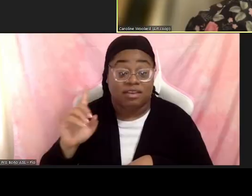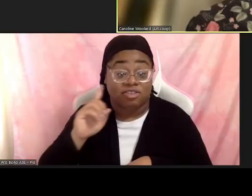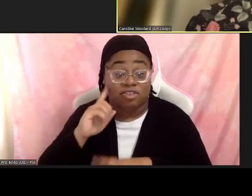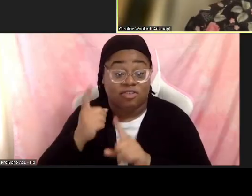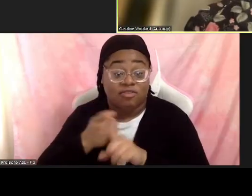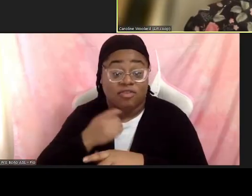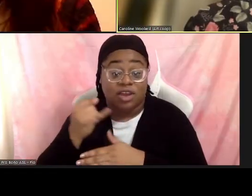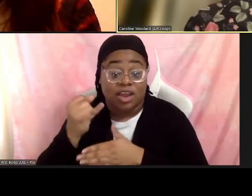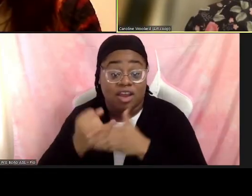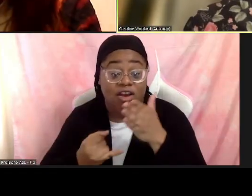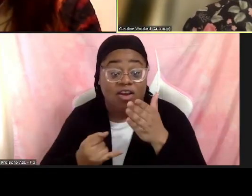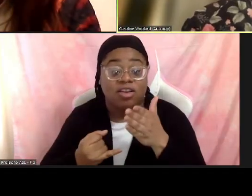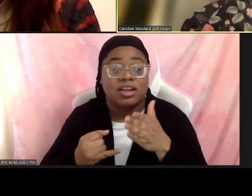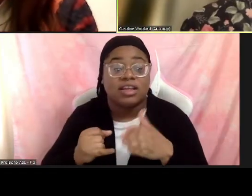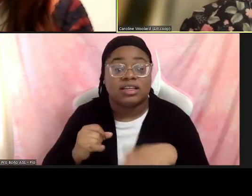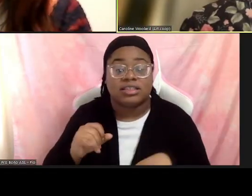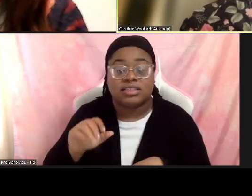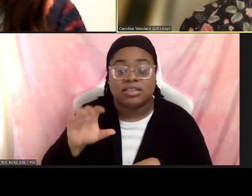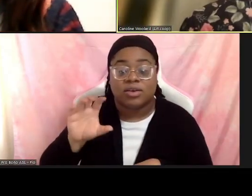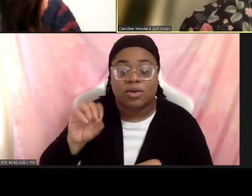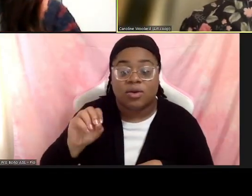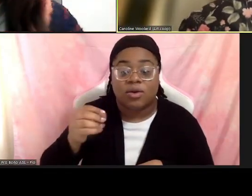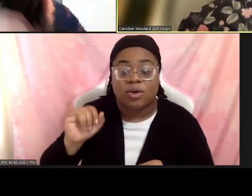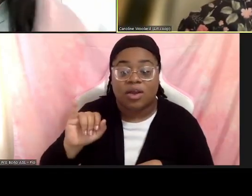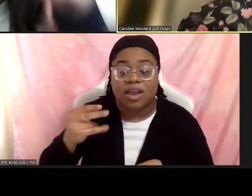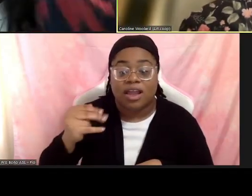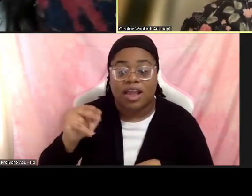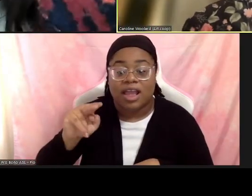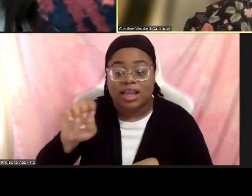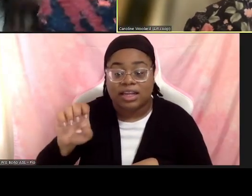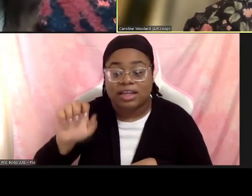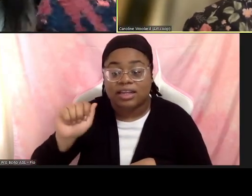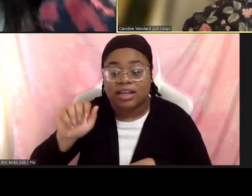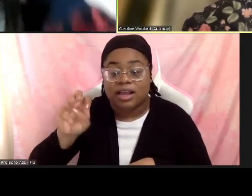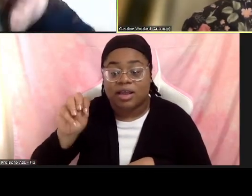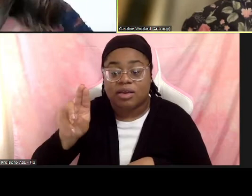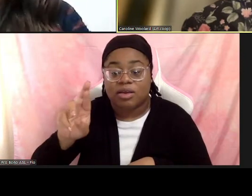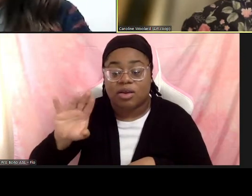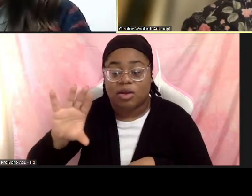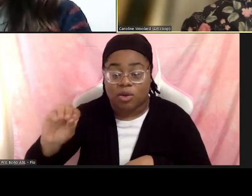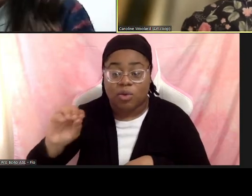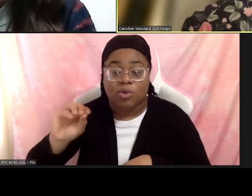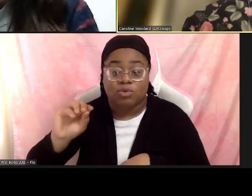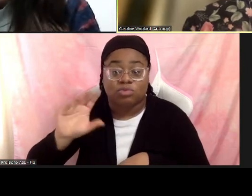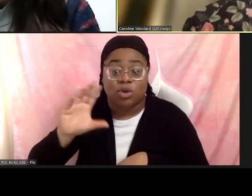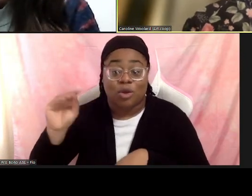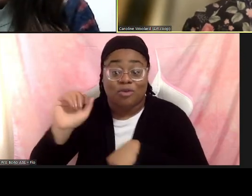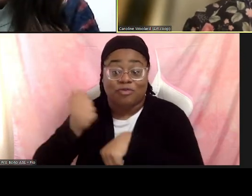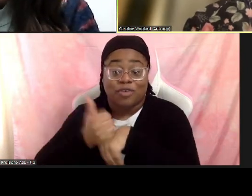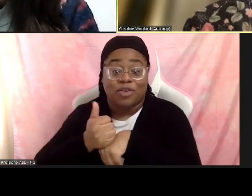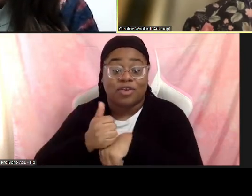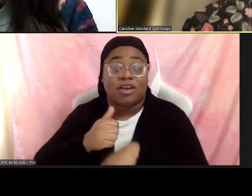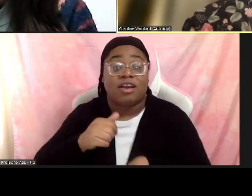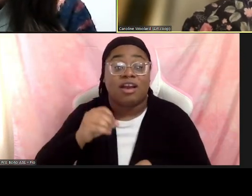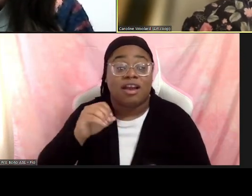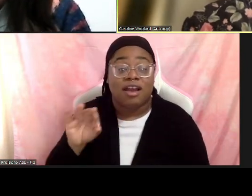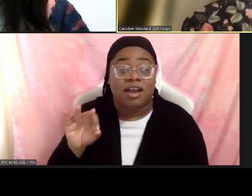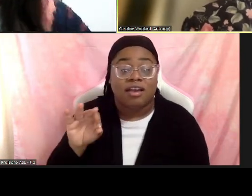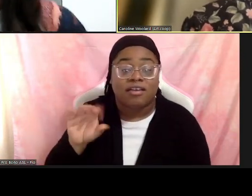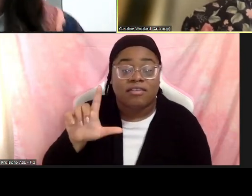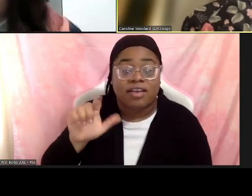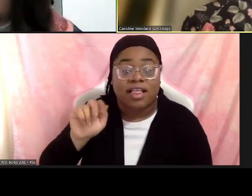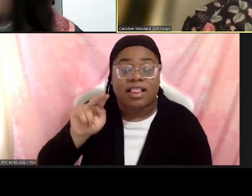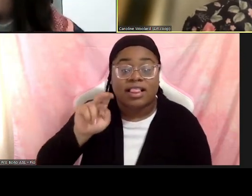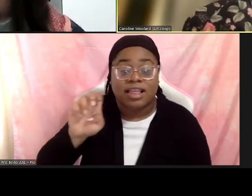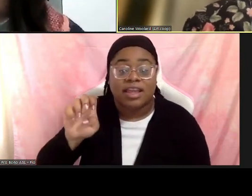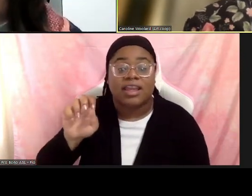artist Oihane Amurrio, who is the co-founder of Lane Arts, the official bachelor's